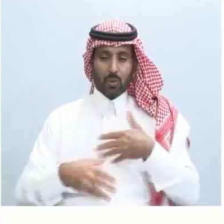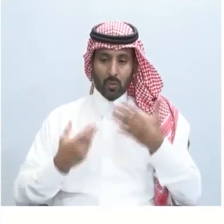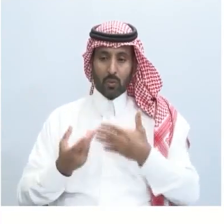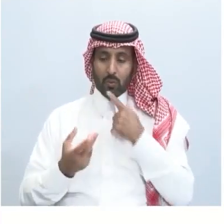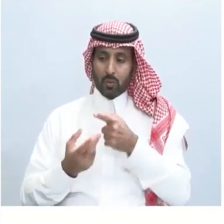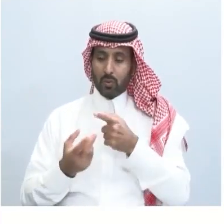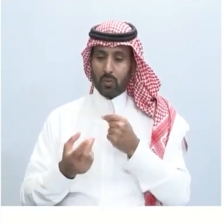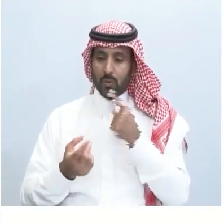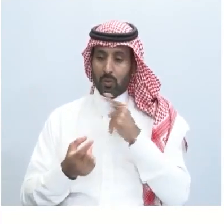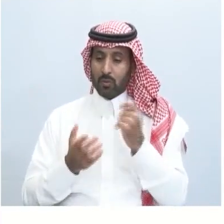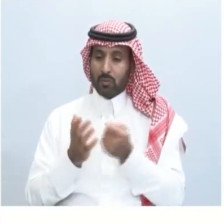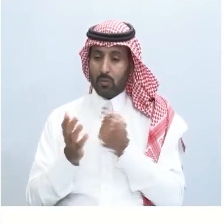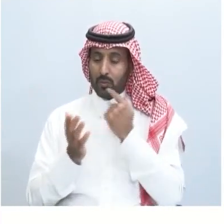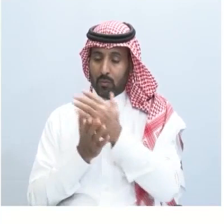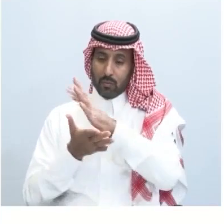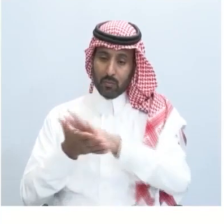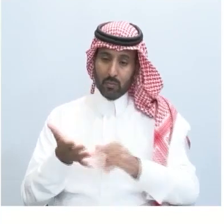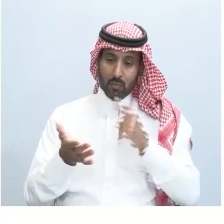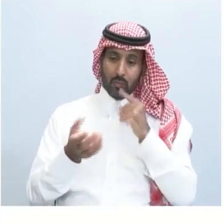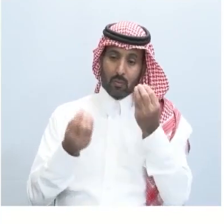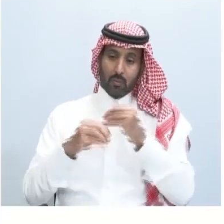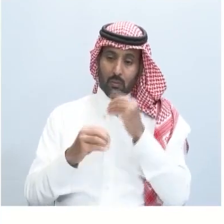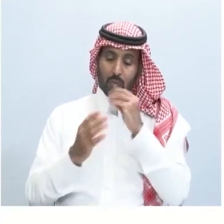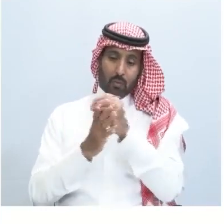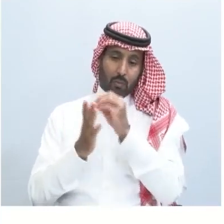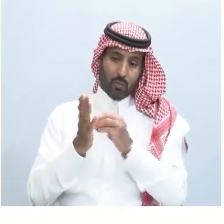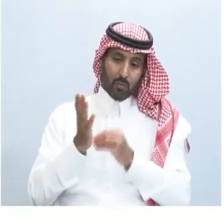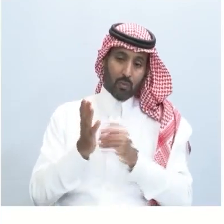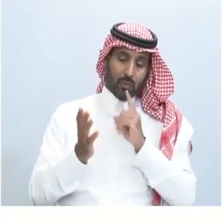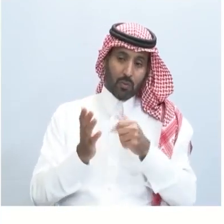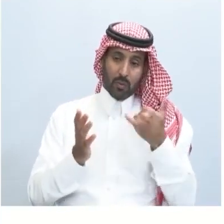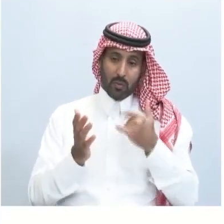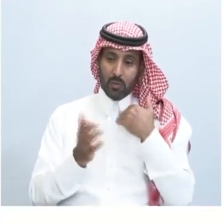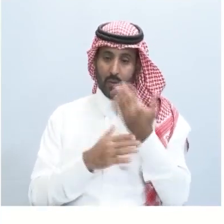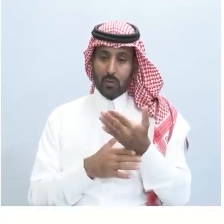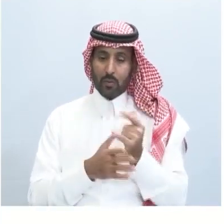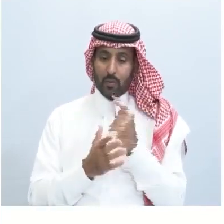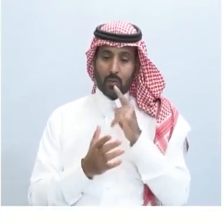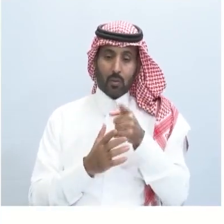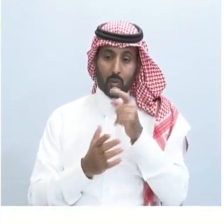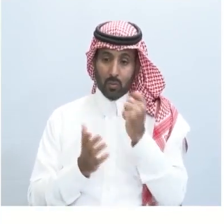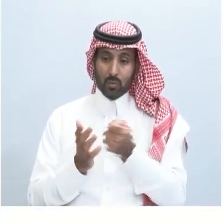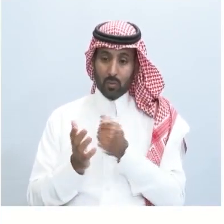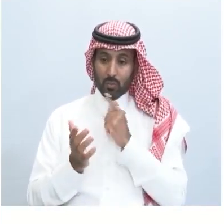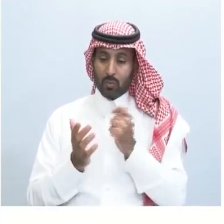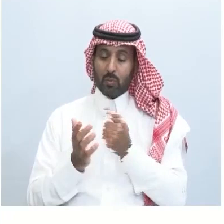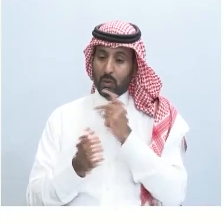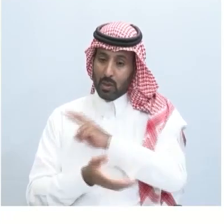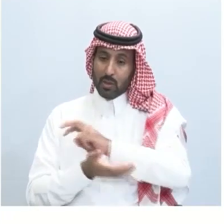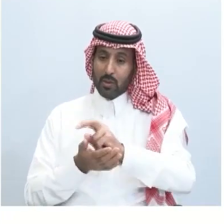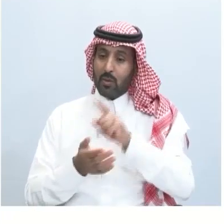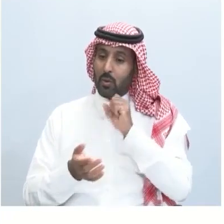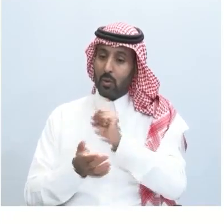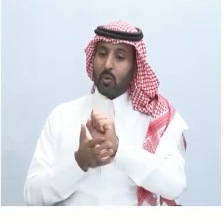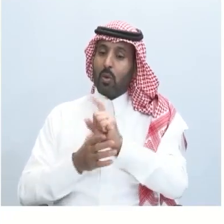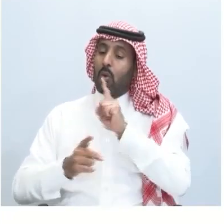activity and make notes in the chart. Add more steps or stages if necessary. Use your notes to write an email to your friend